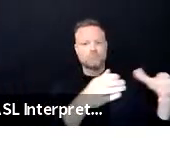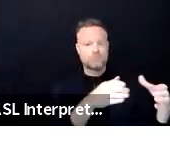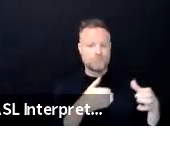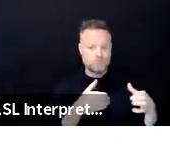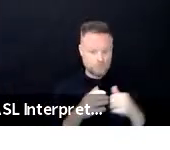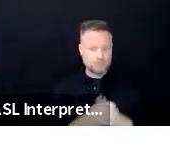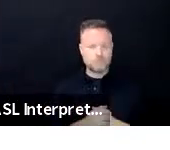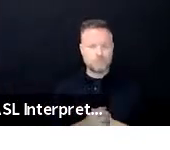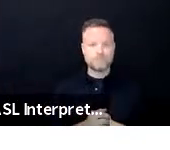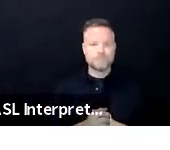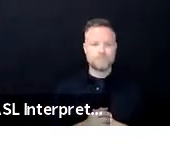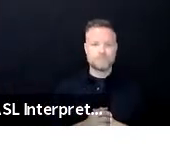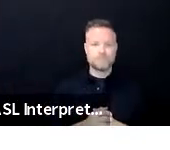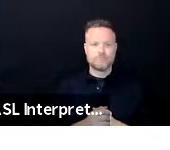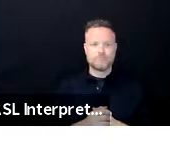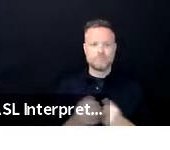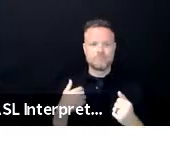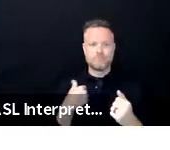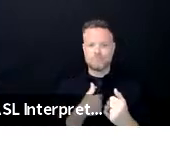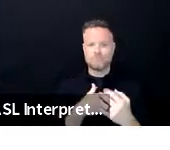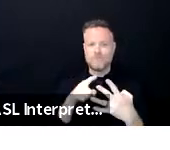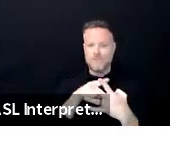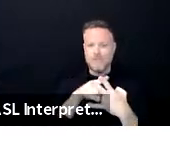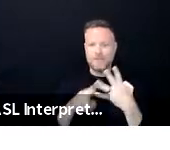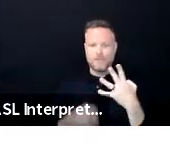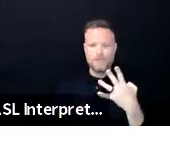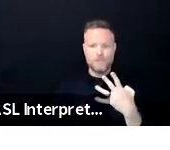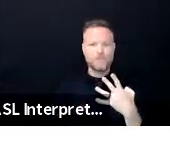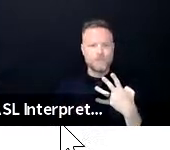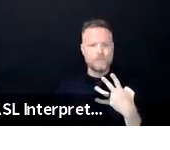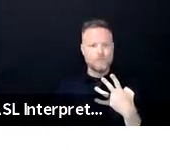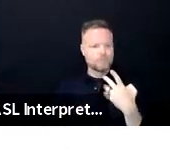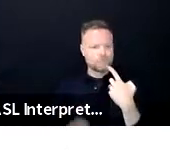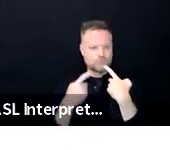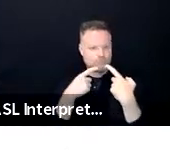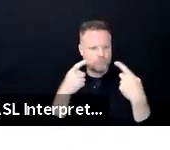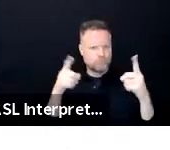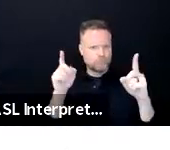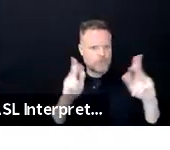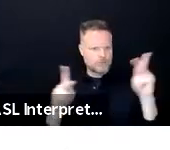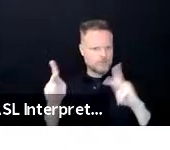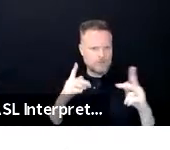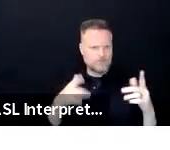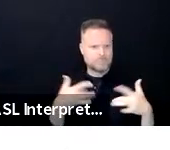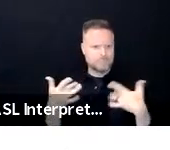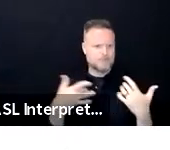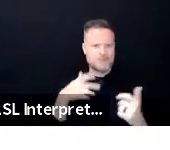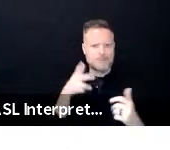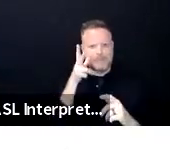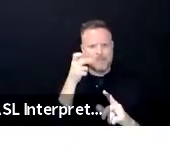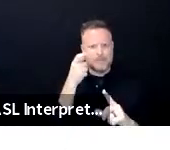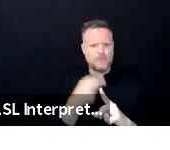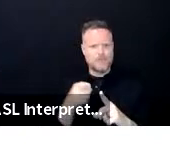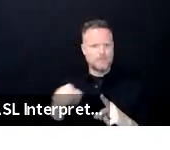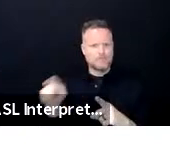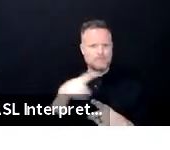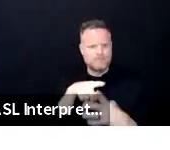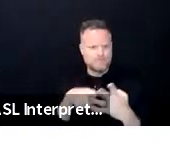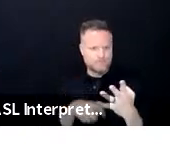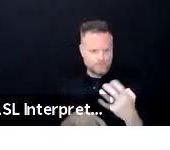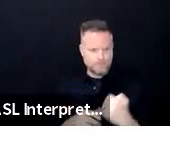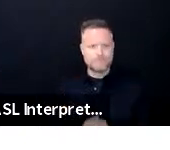And we have 4 really accomplished people that I'm excited to hear about today. We're going to be